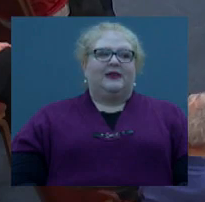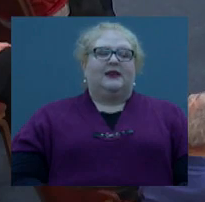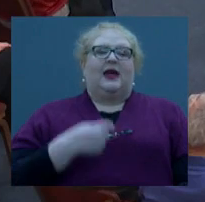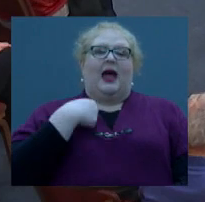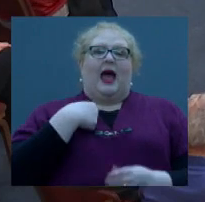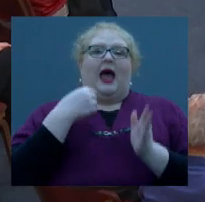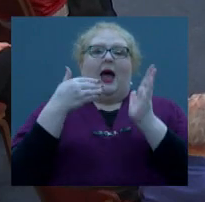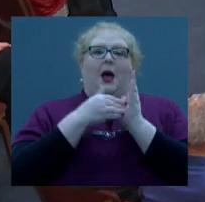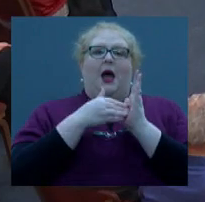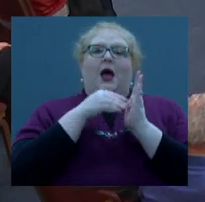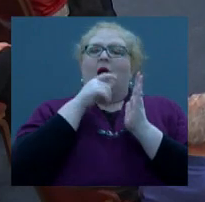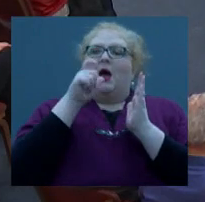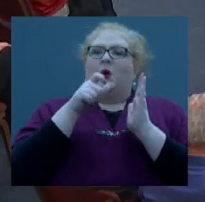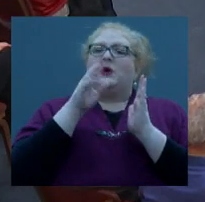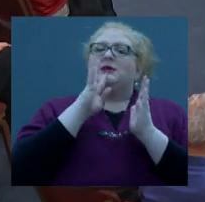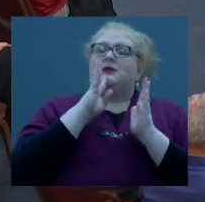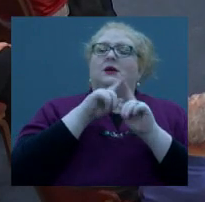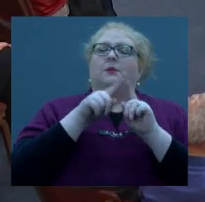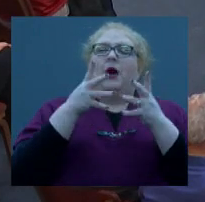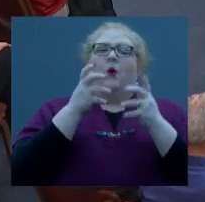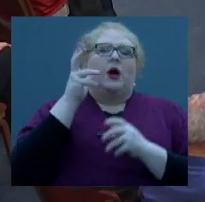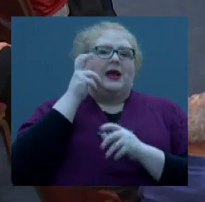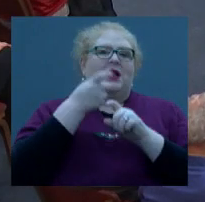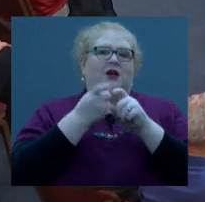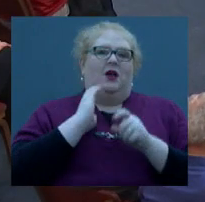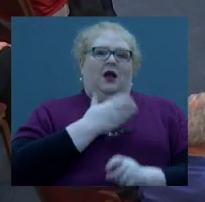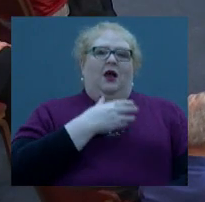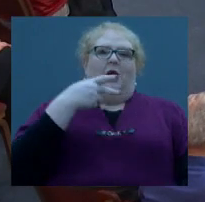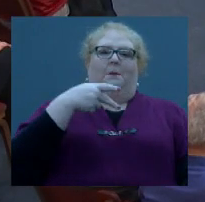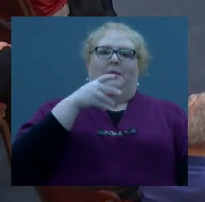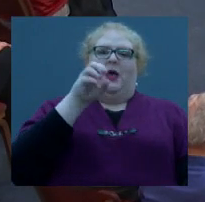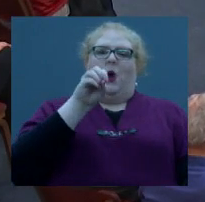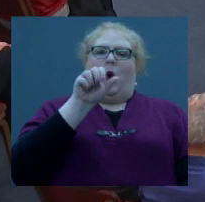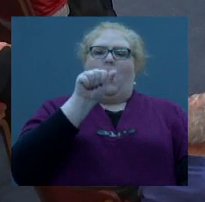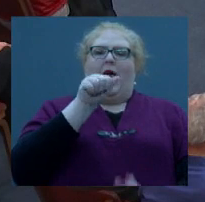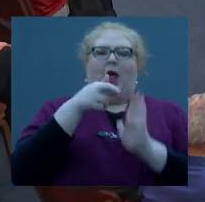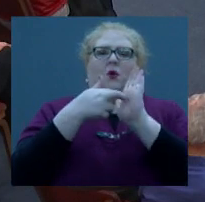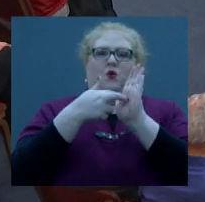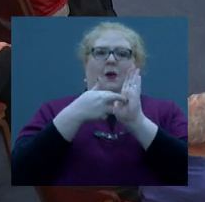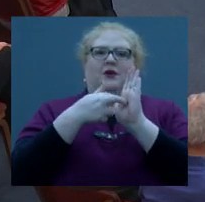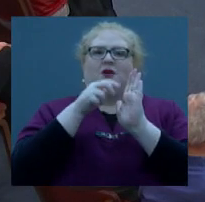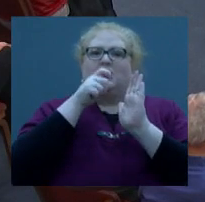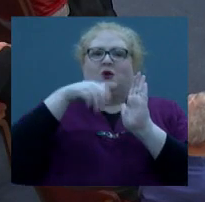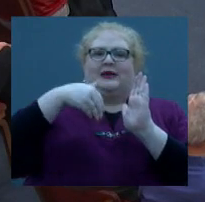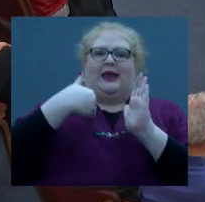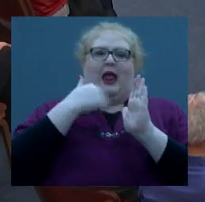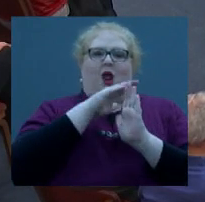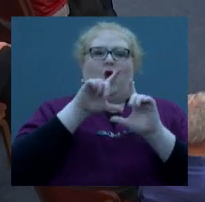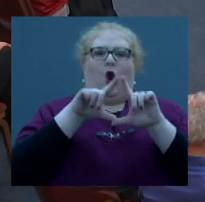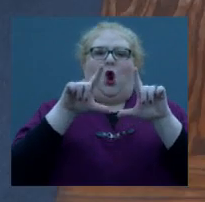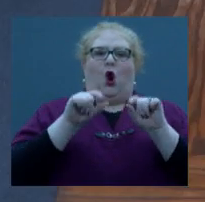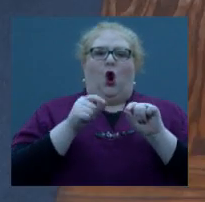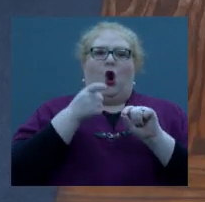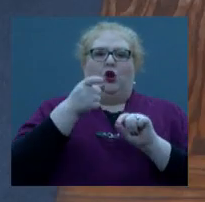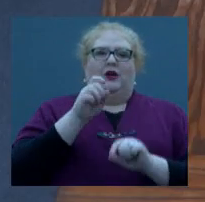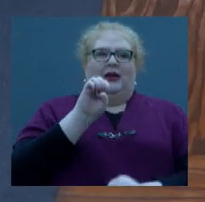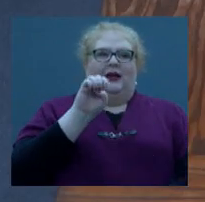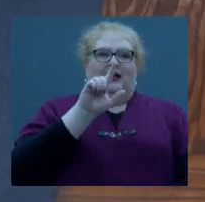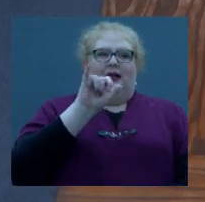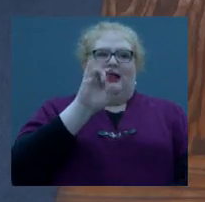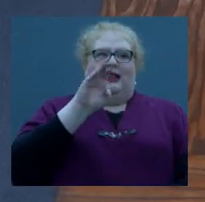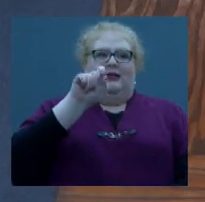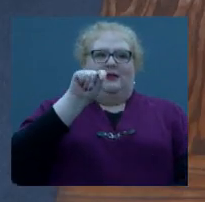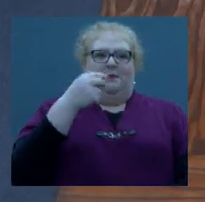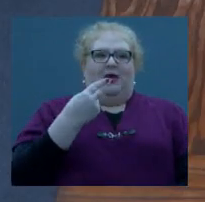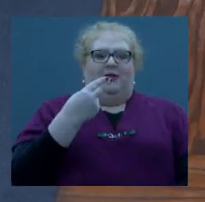I'm opposed, but I don't need to speak, but I would like to hear from our POA representative who didn't get her card turned in, Elizabeth